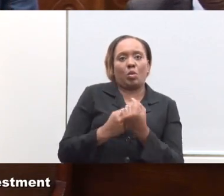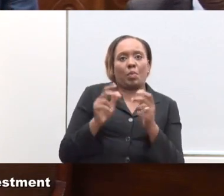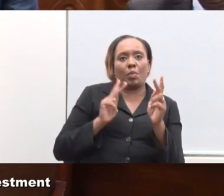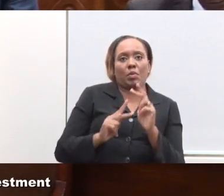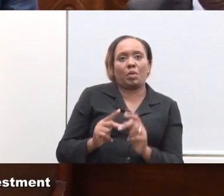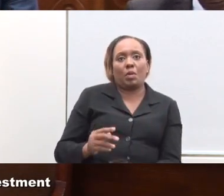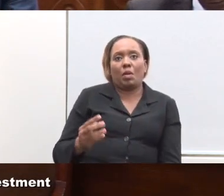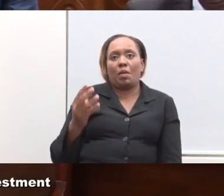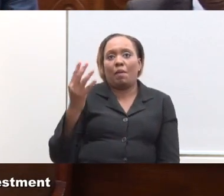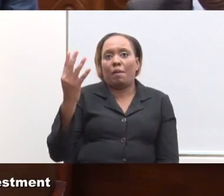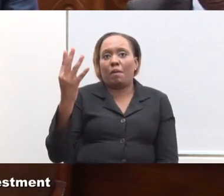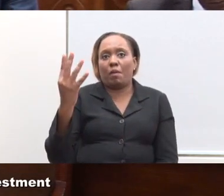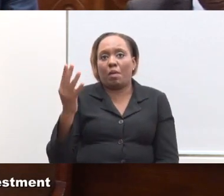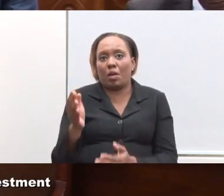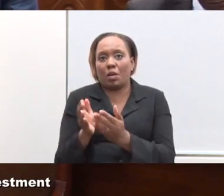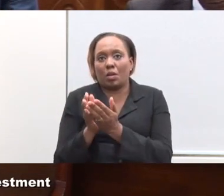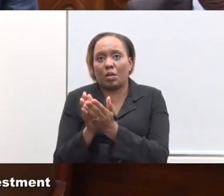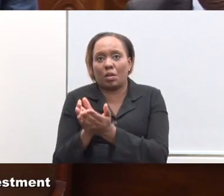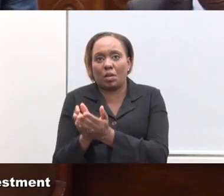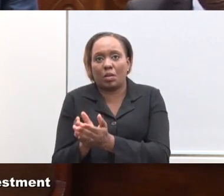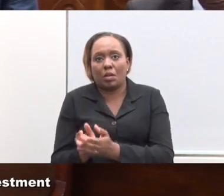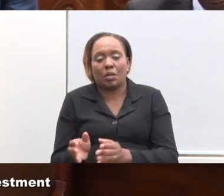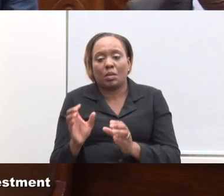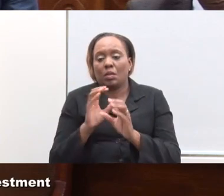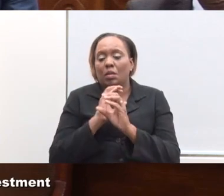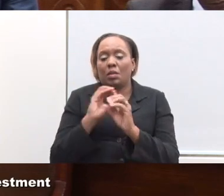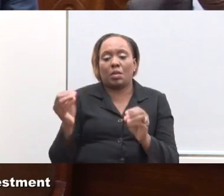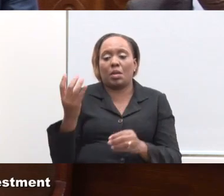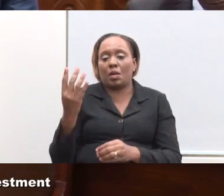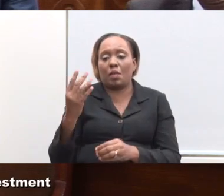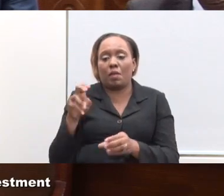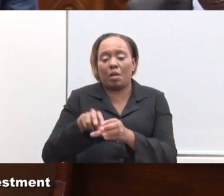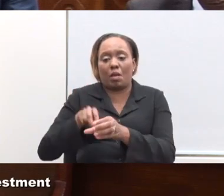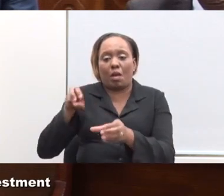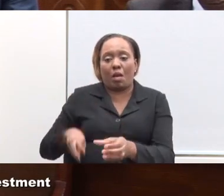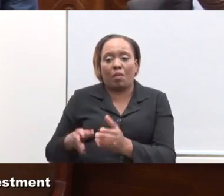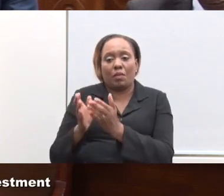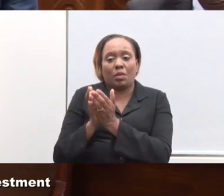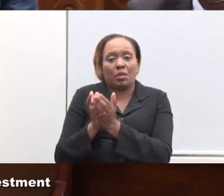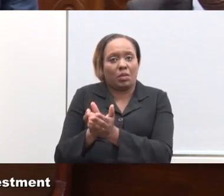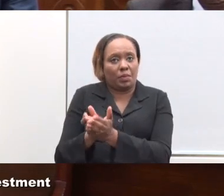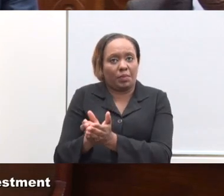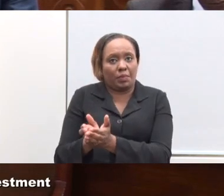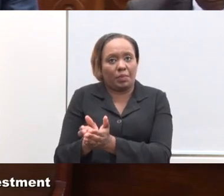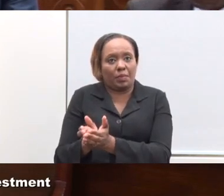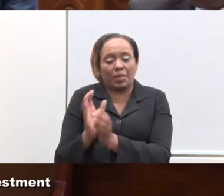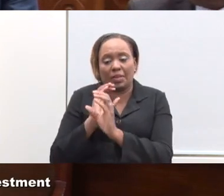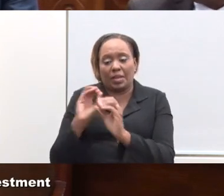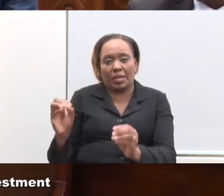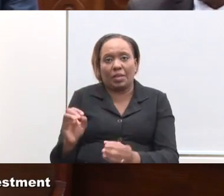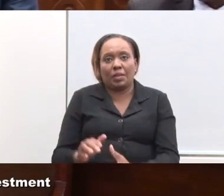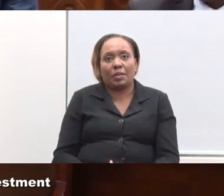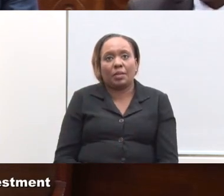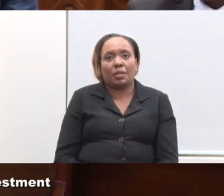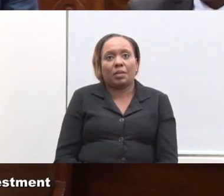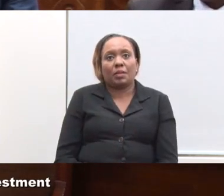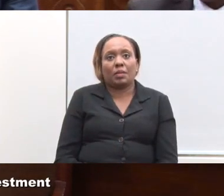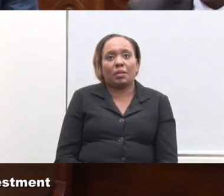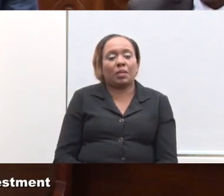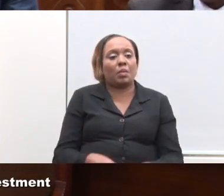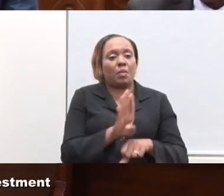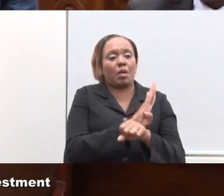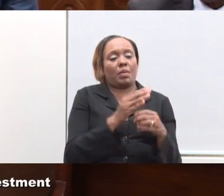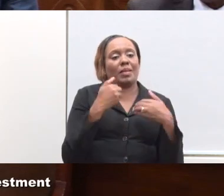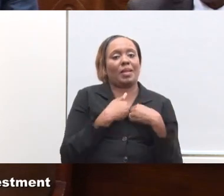cruise ships. None of the 4 have gotten off the ship to come into Barbados. And then Barbados itself has